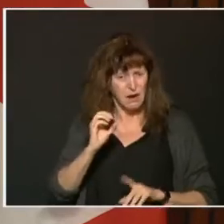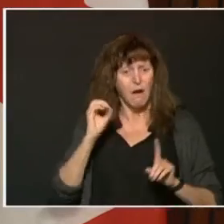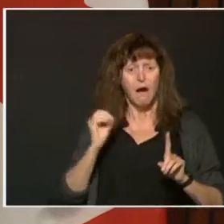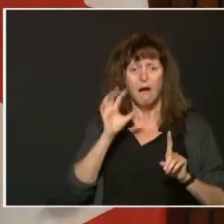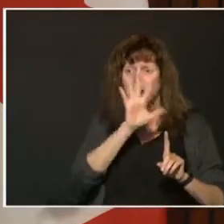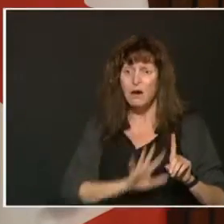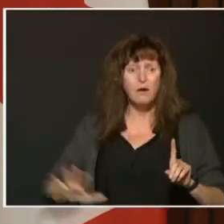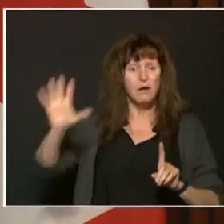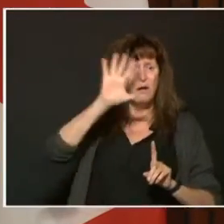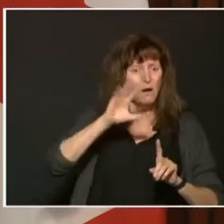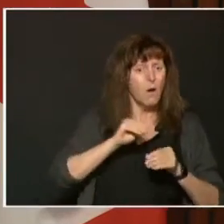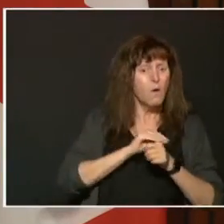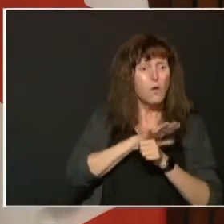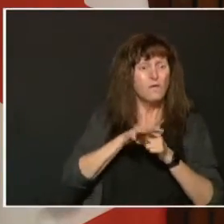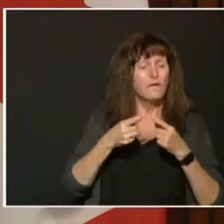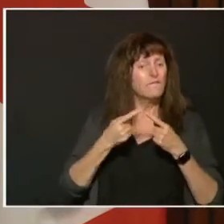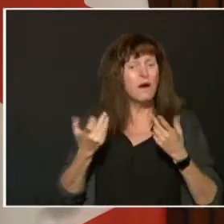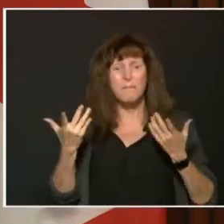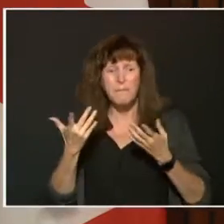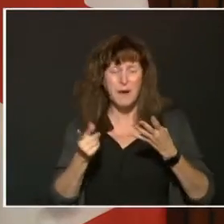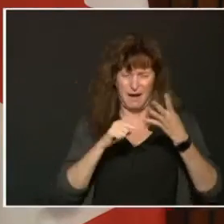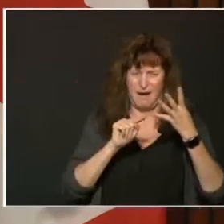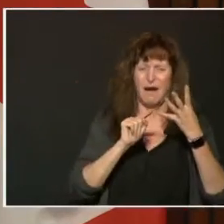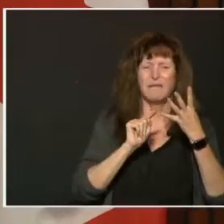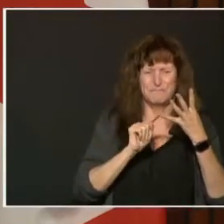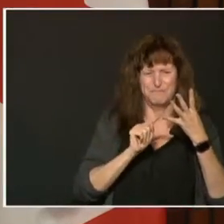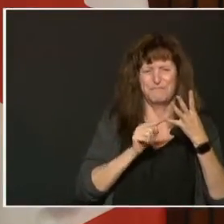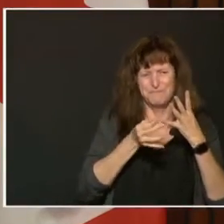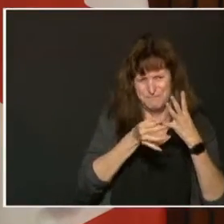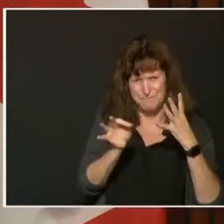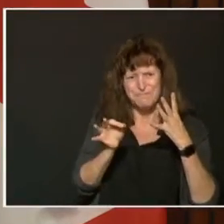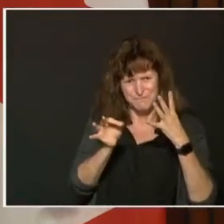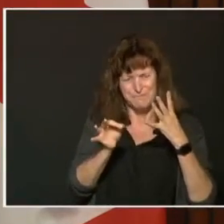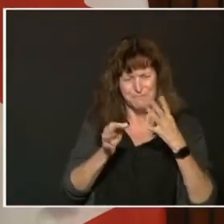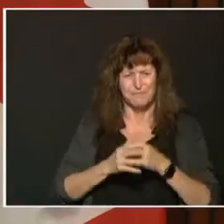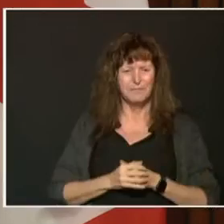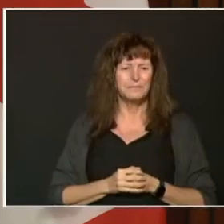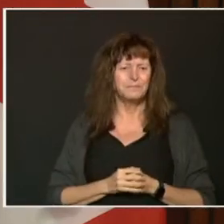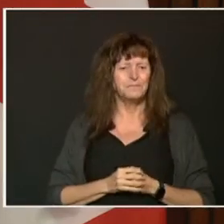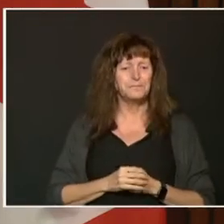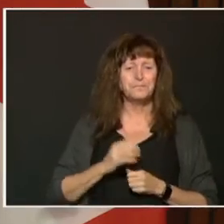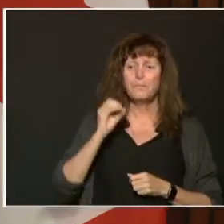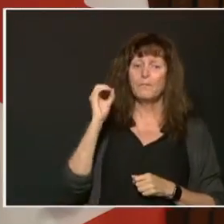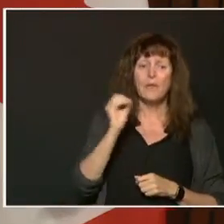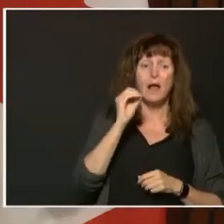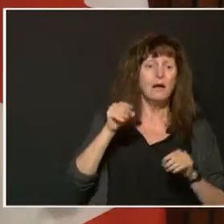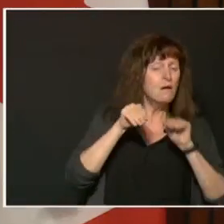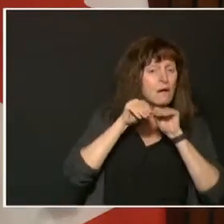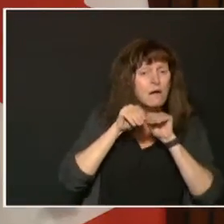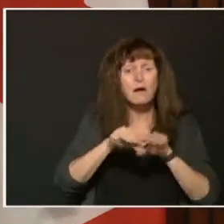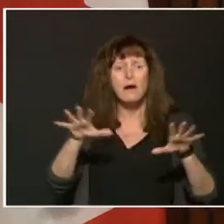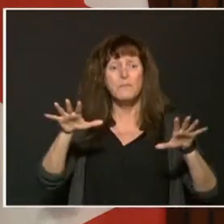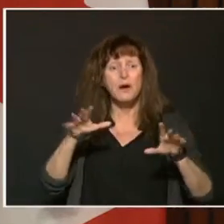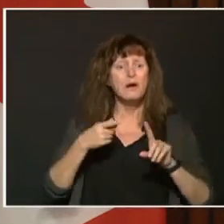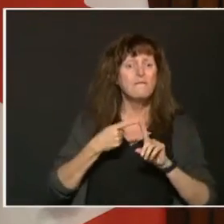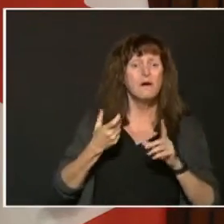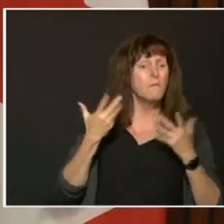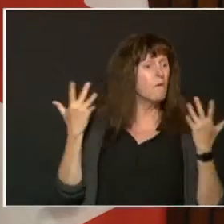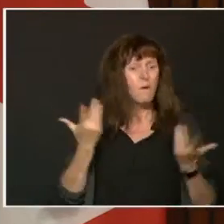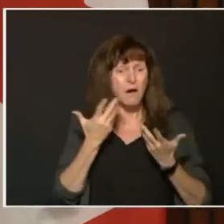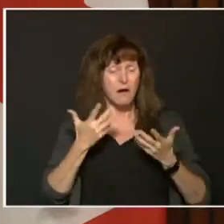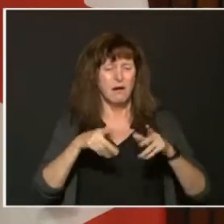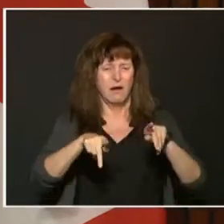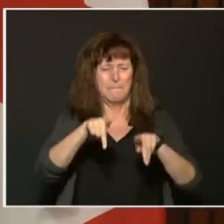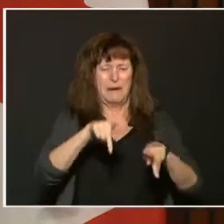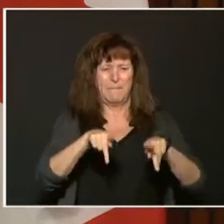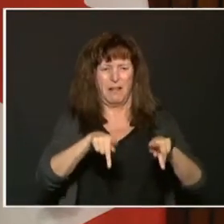from the Delta variant. The outbreaks we have seen in Ontario have been a result of gatherings where people